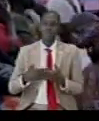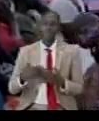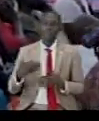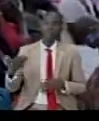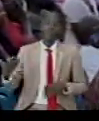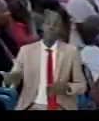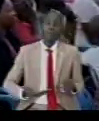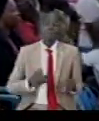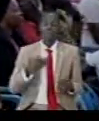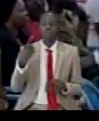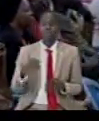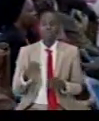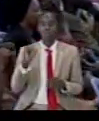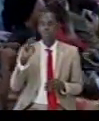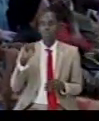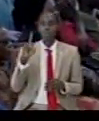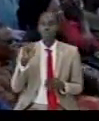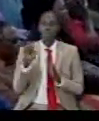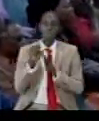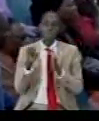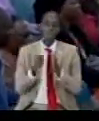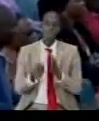to come up, the Battalion Choir.